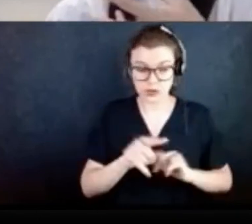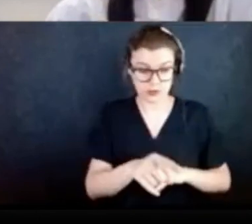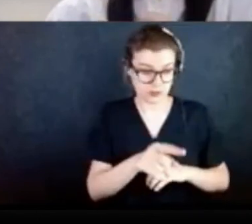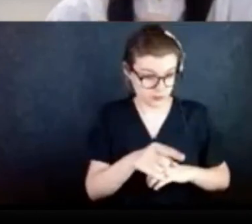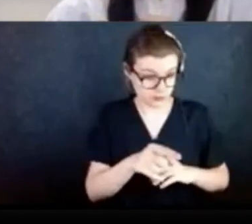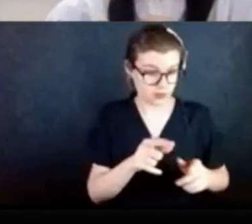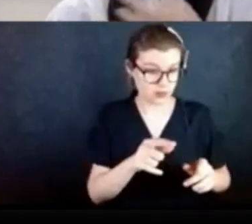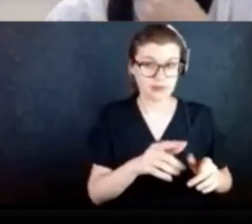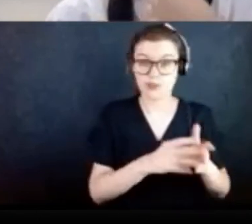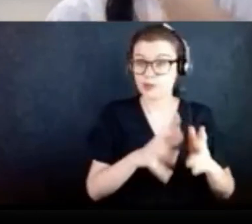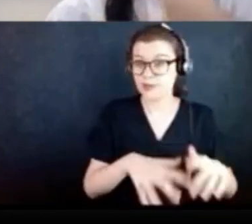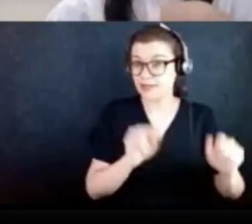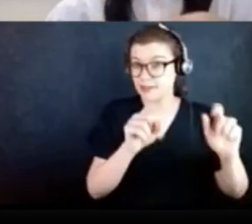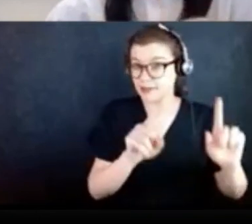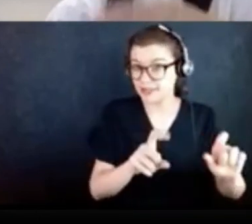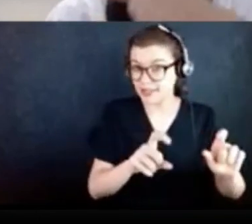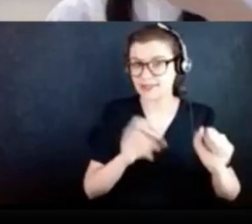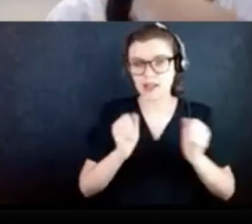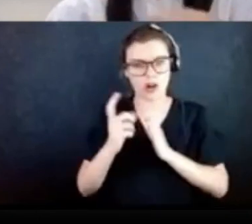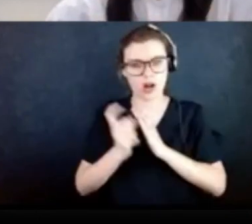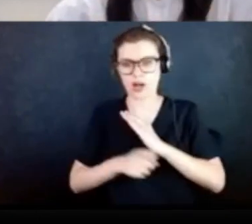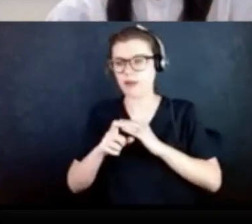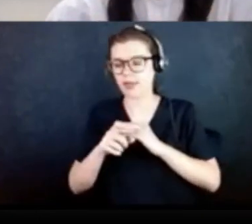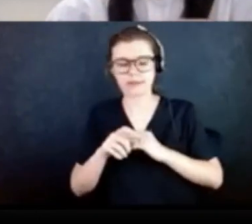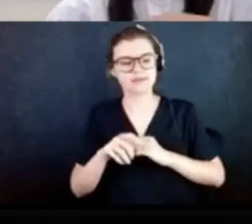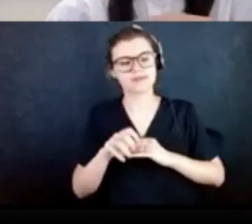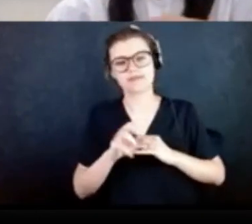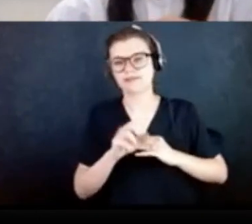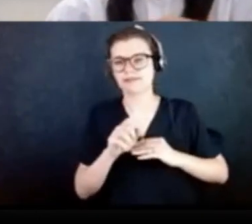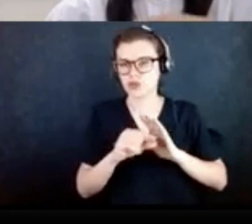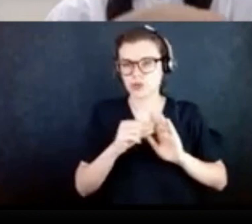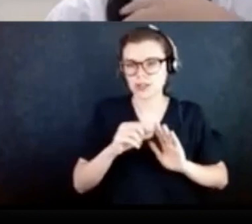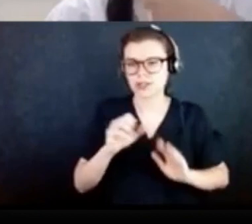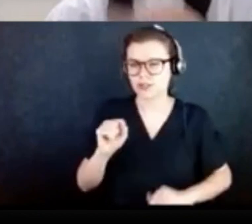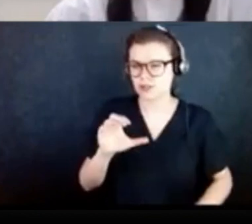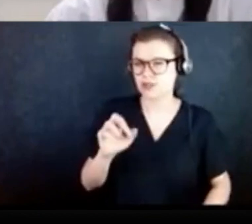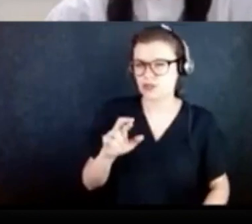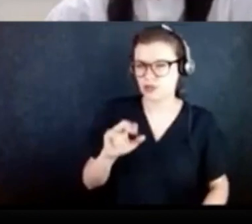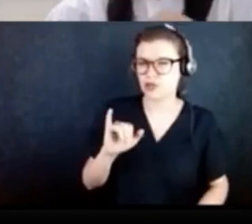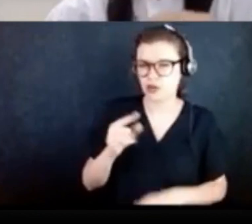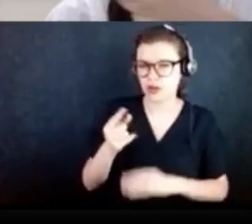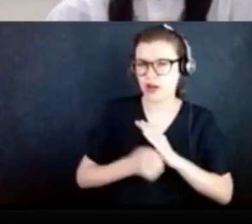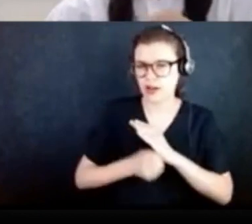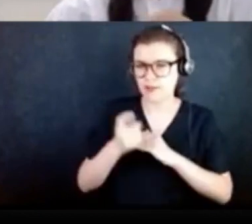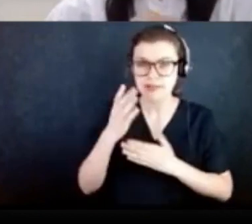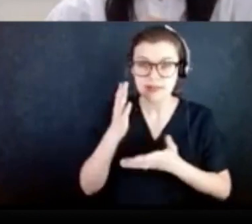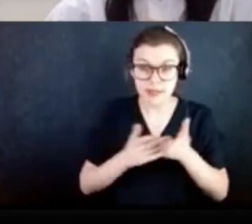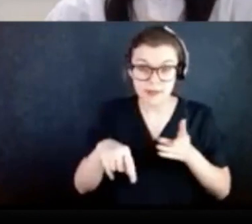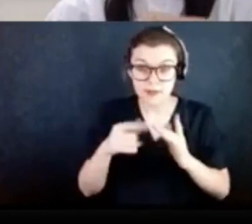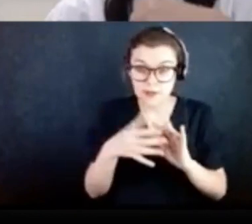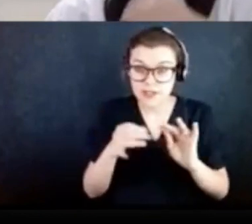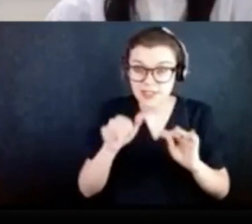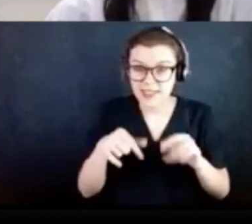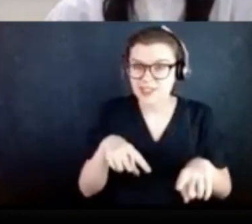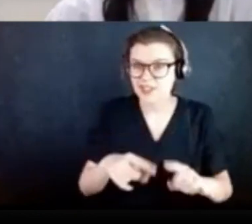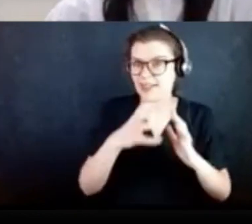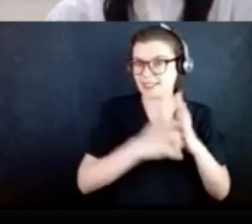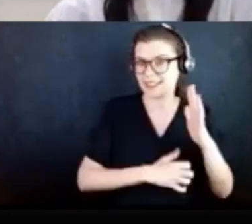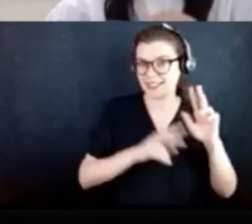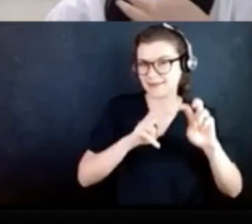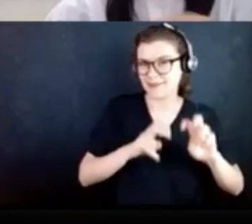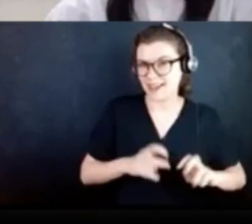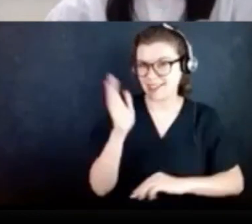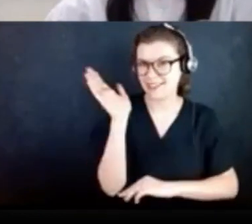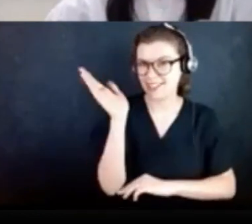open-ended assessments. I think some of you also mentioned that in the text mining session. And also researchers